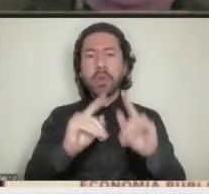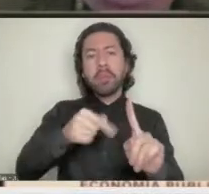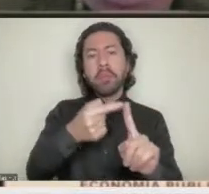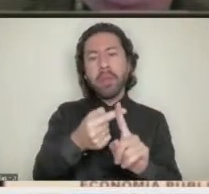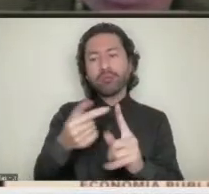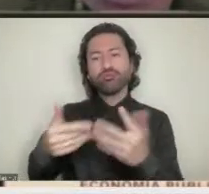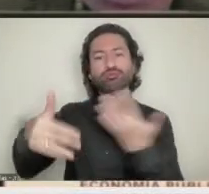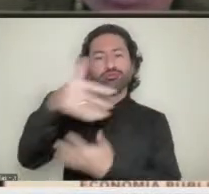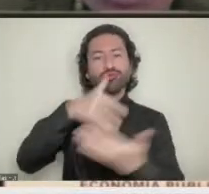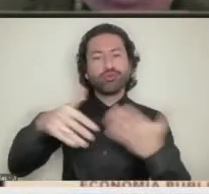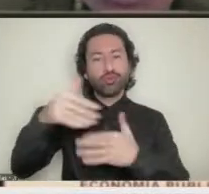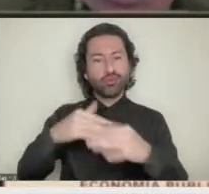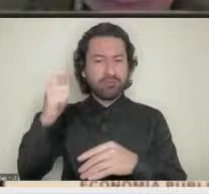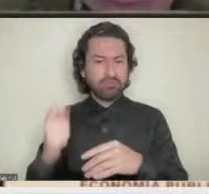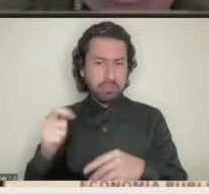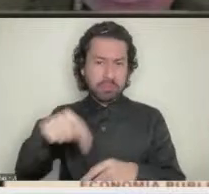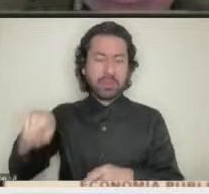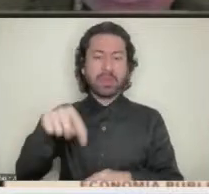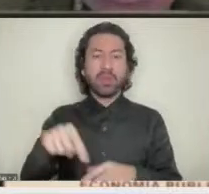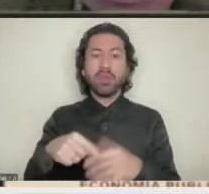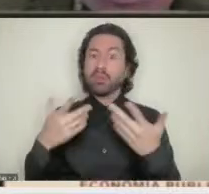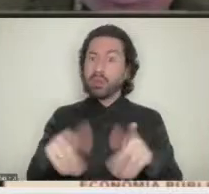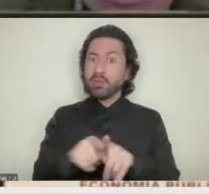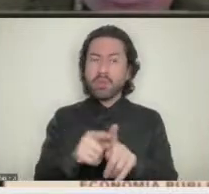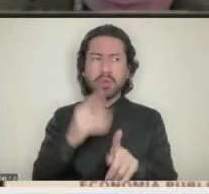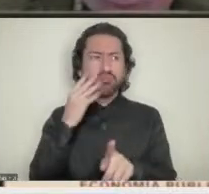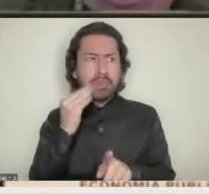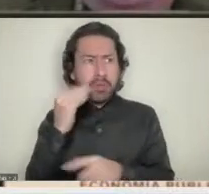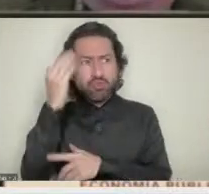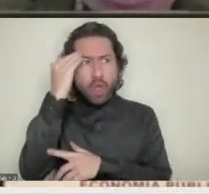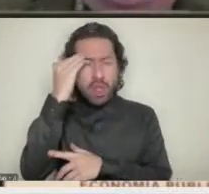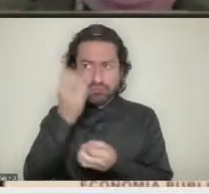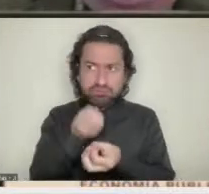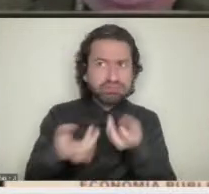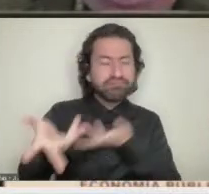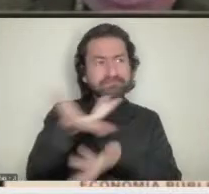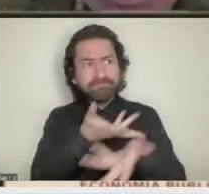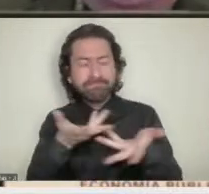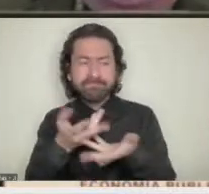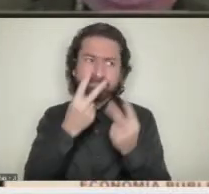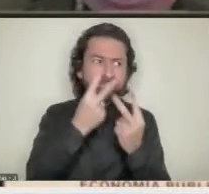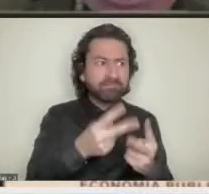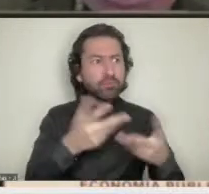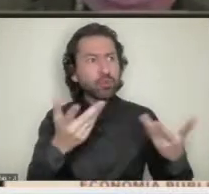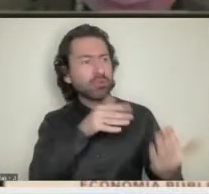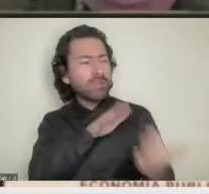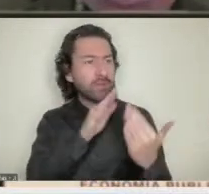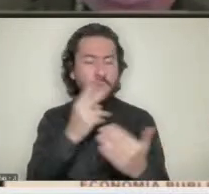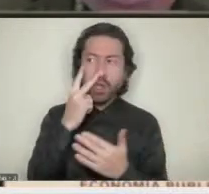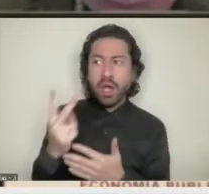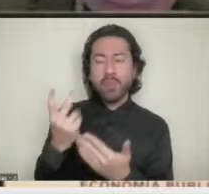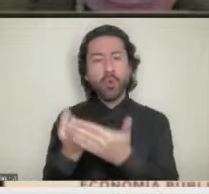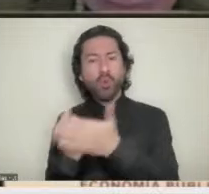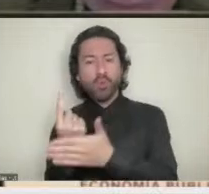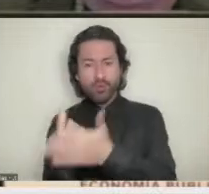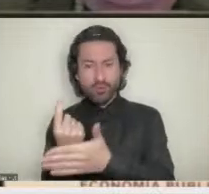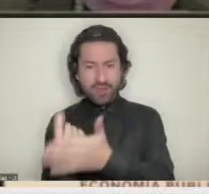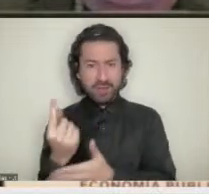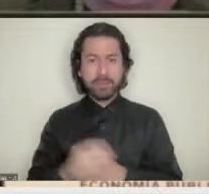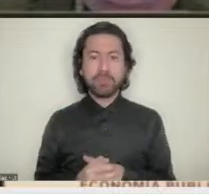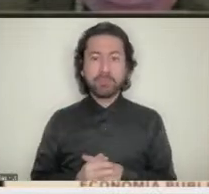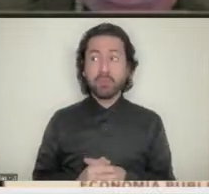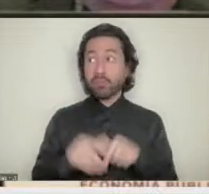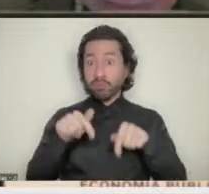a great deal of data and interesting tidbits. We were able to share a variety of different experiences, analyze